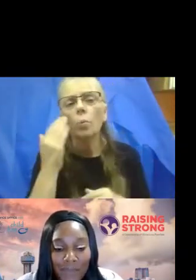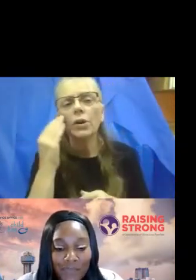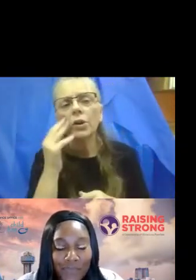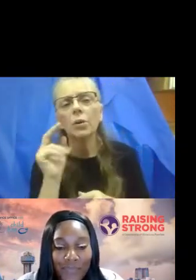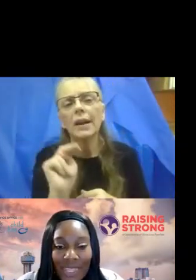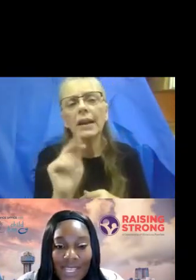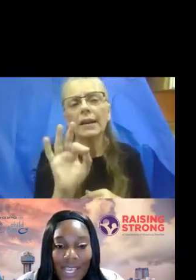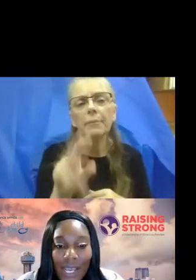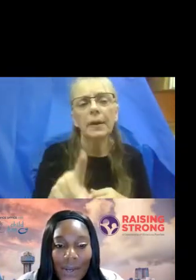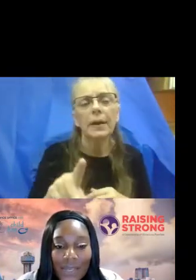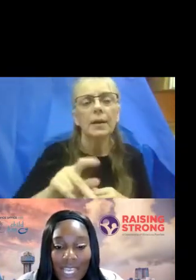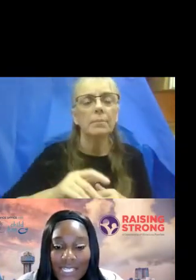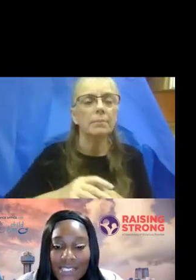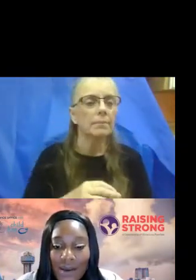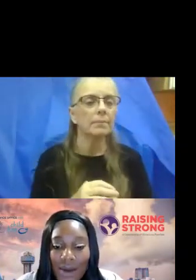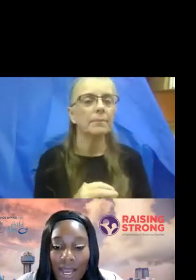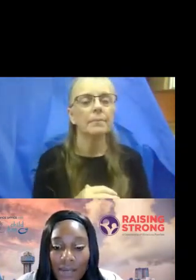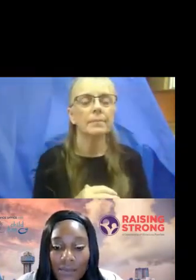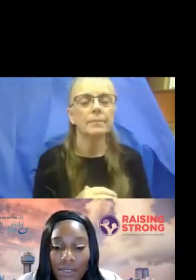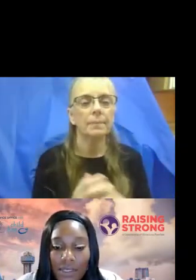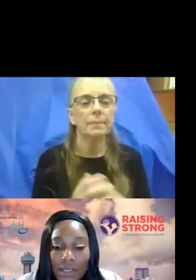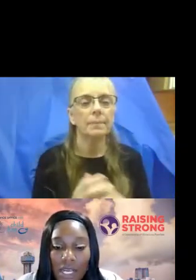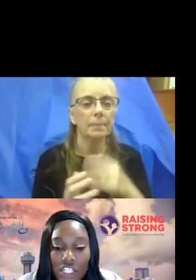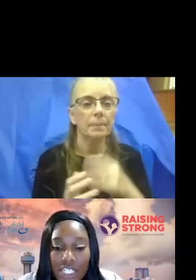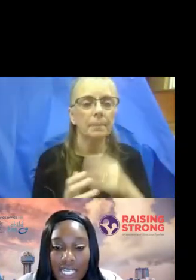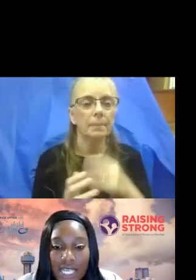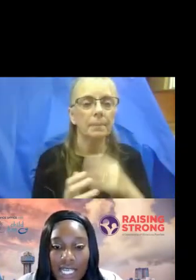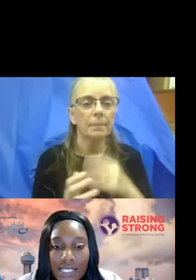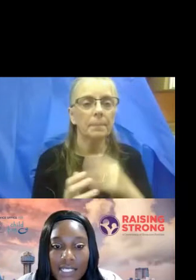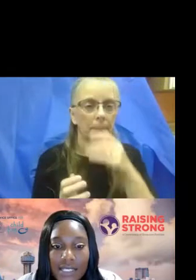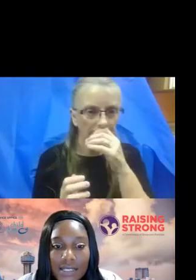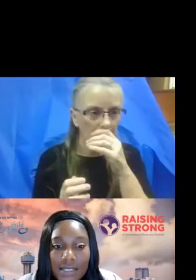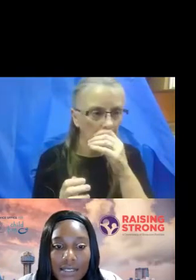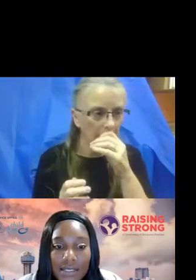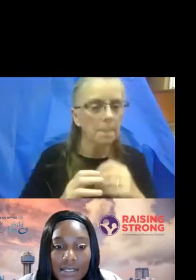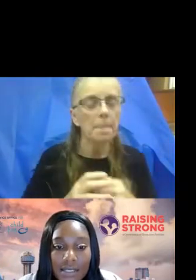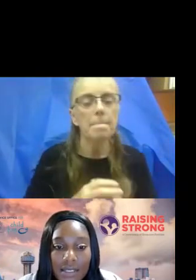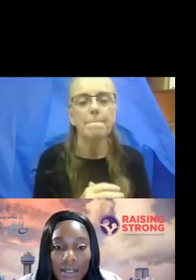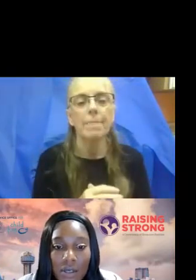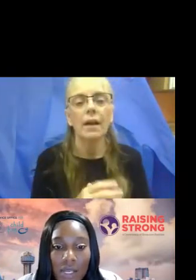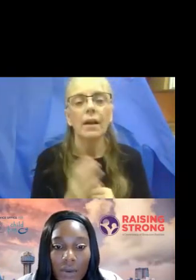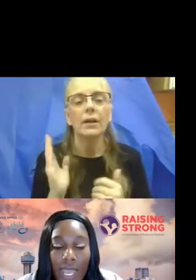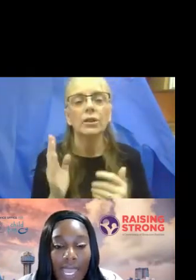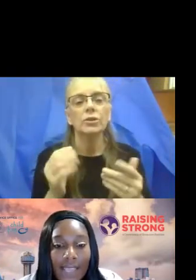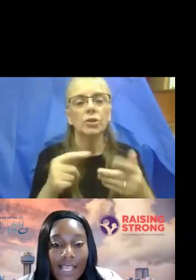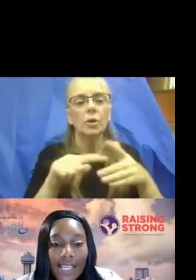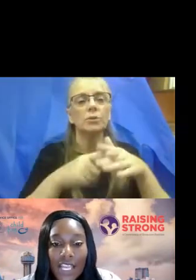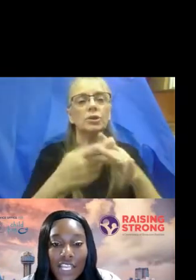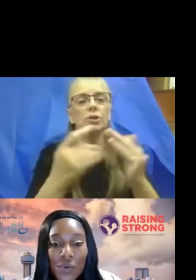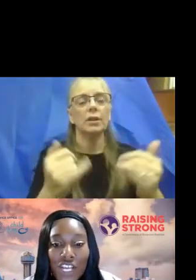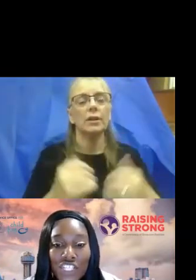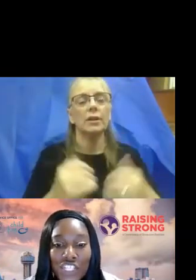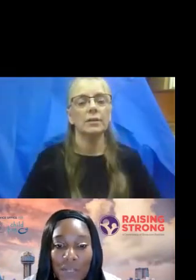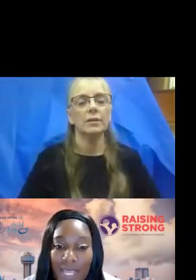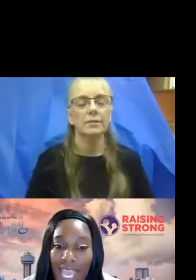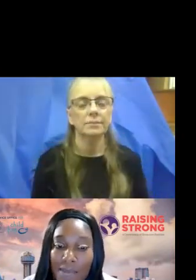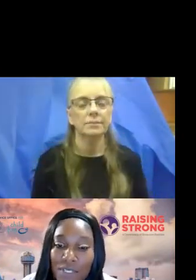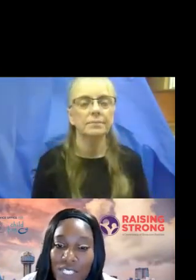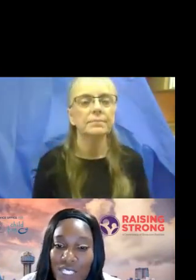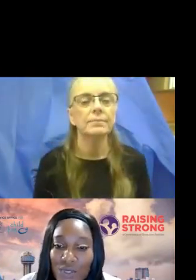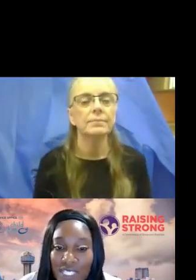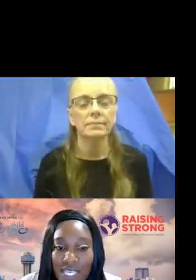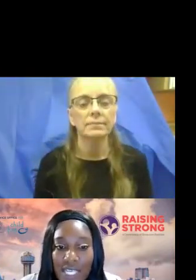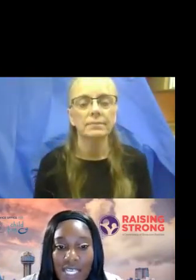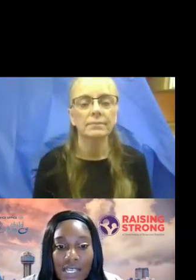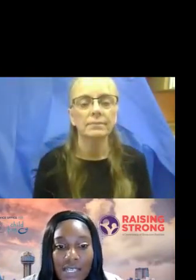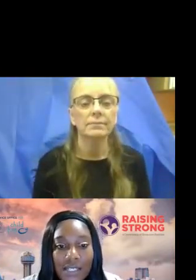Partnership? Okay, so I will launch it. Okay, you all should be able